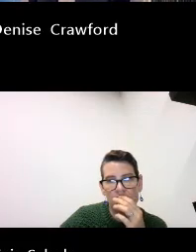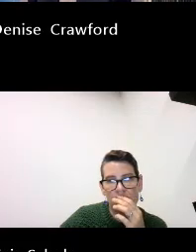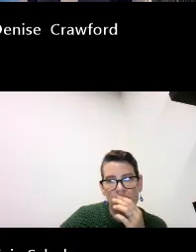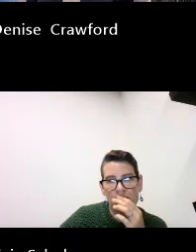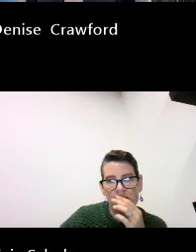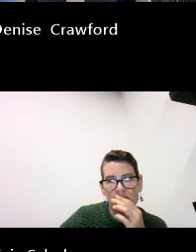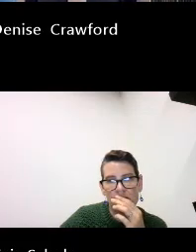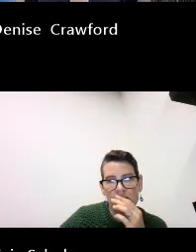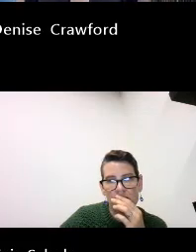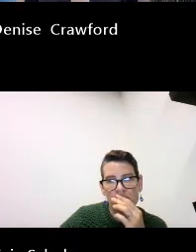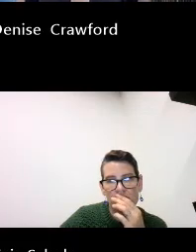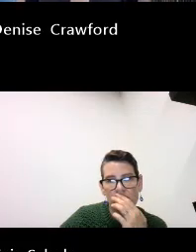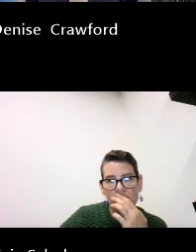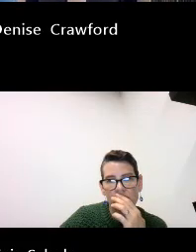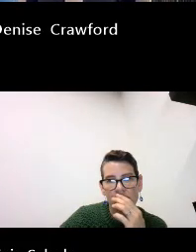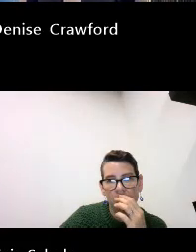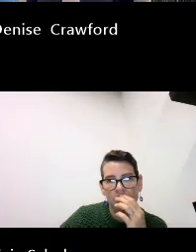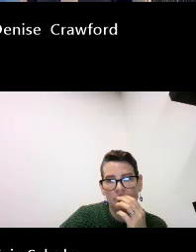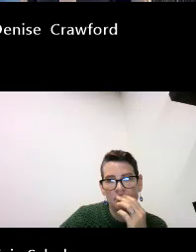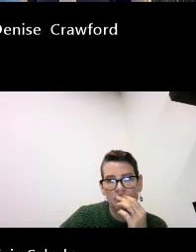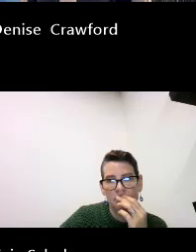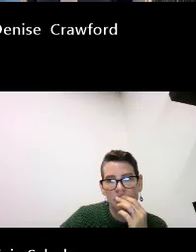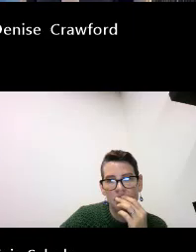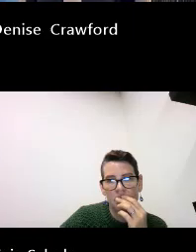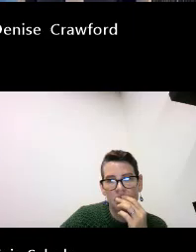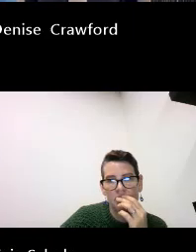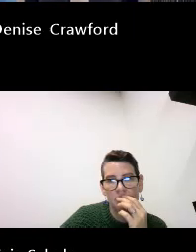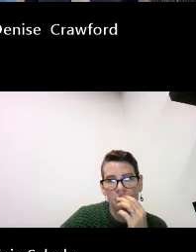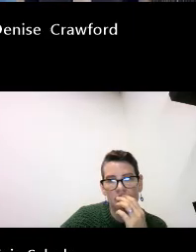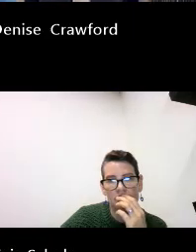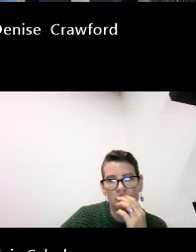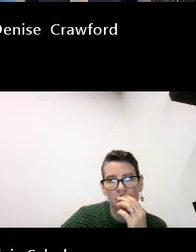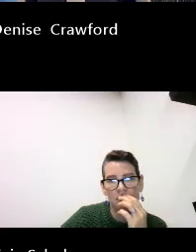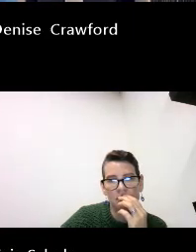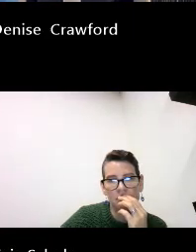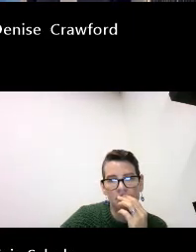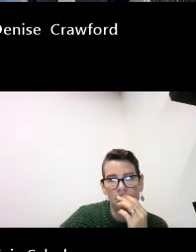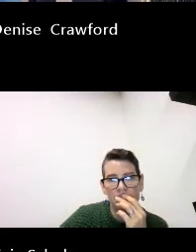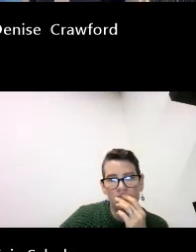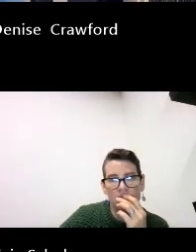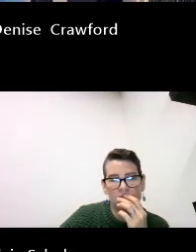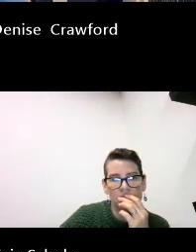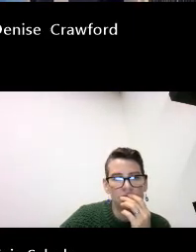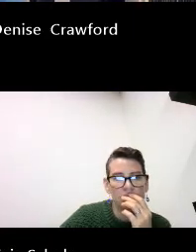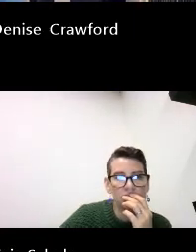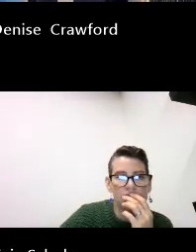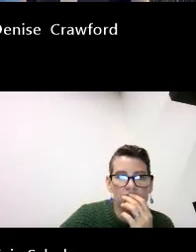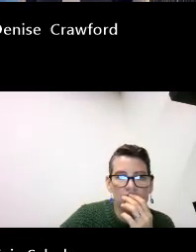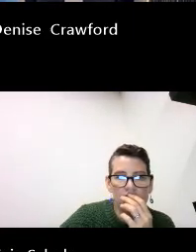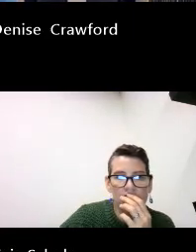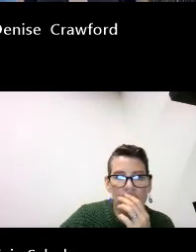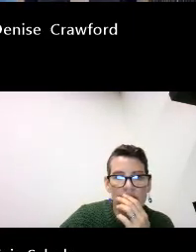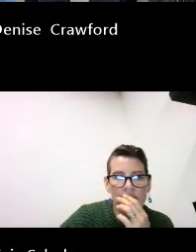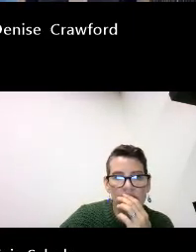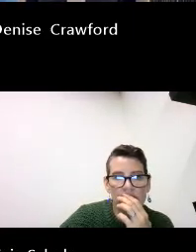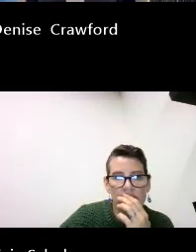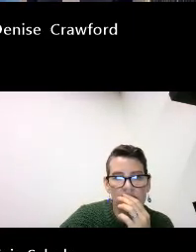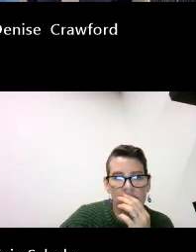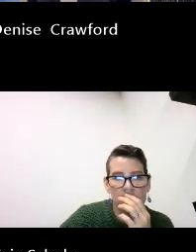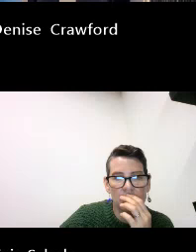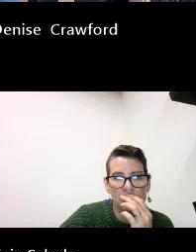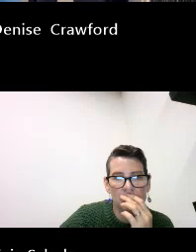health technicians, which are non-licensed, bachelor's level, master's level staff, don't have a license. And then